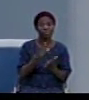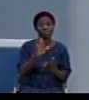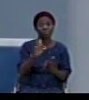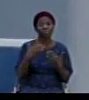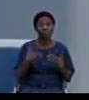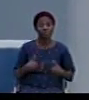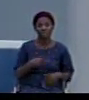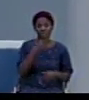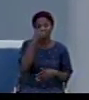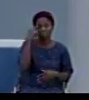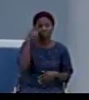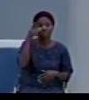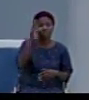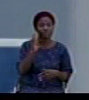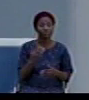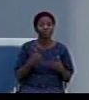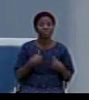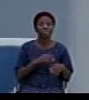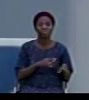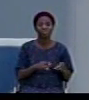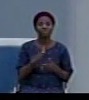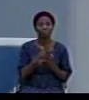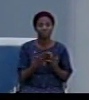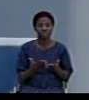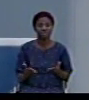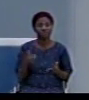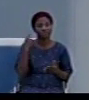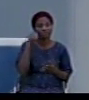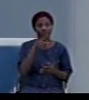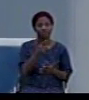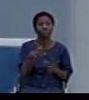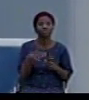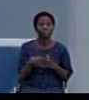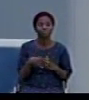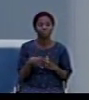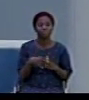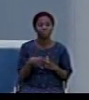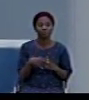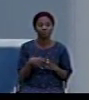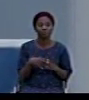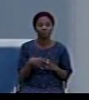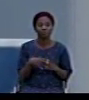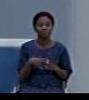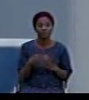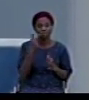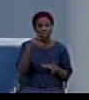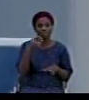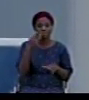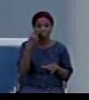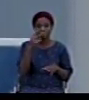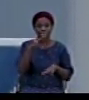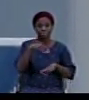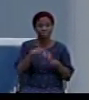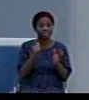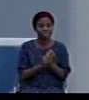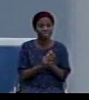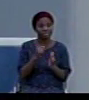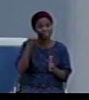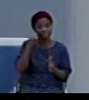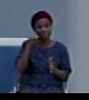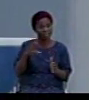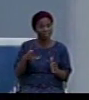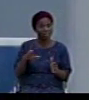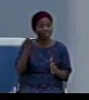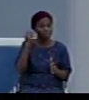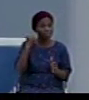done something for you. Look at that girl was healed yesterday. The mother said, no, let's get back home